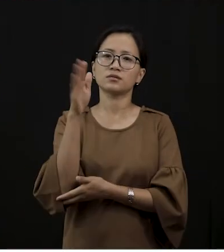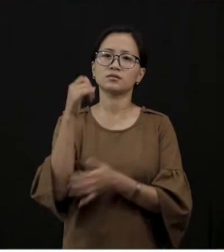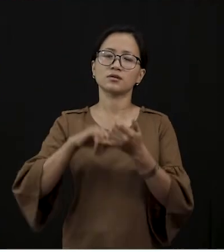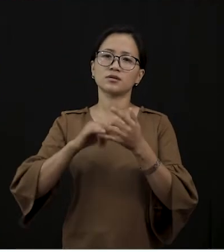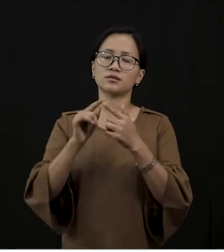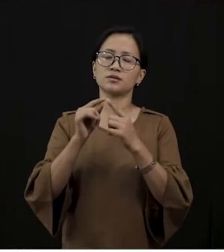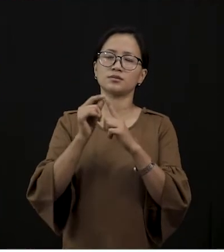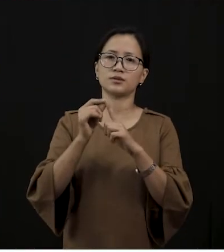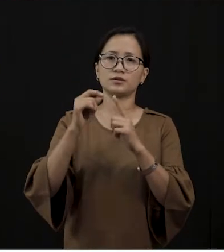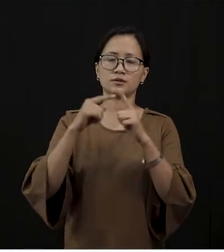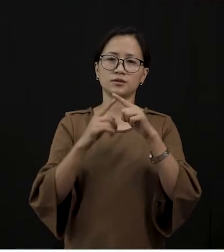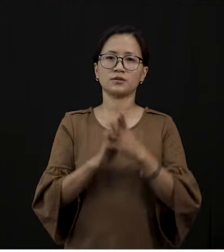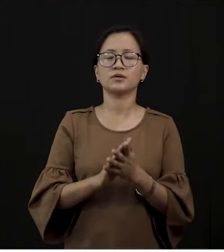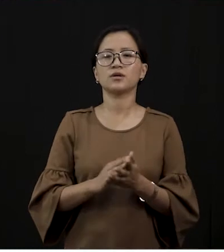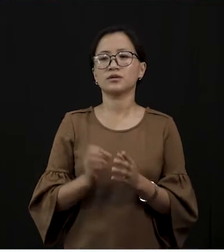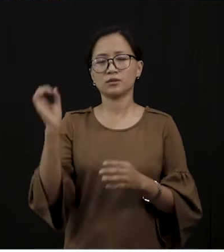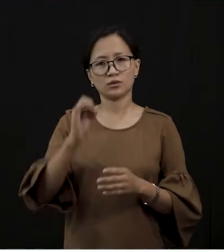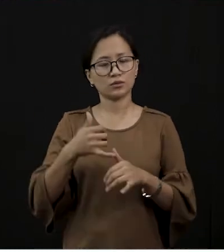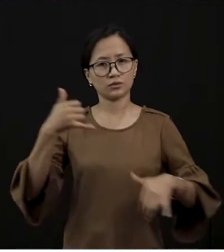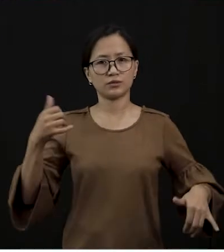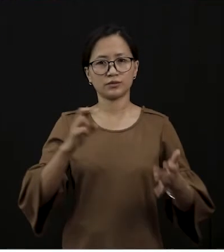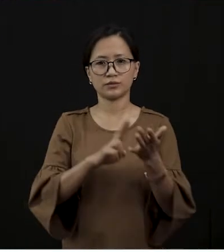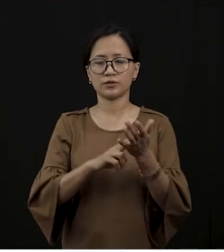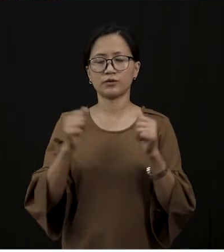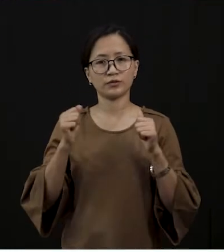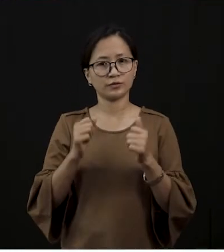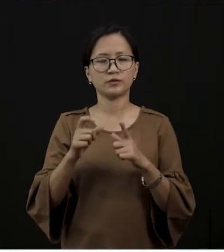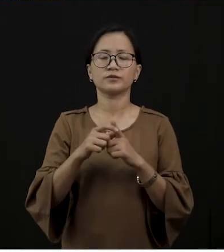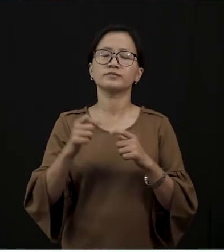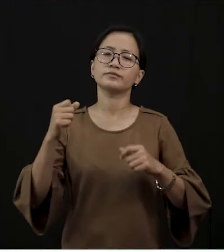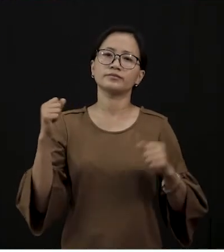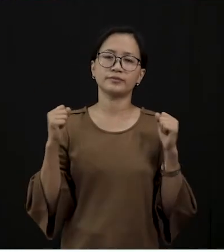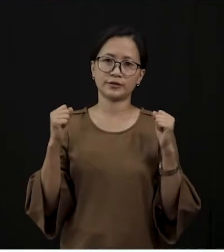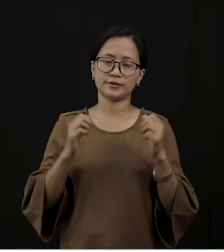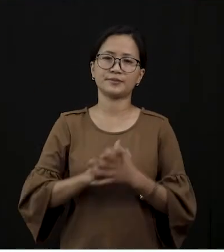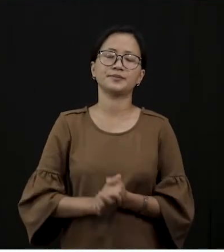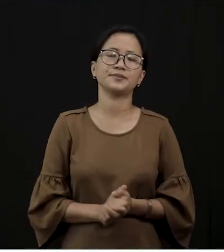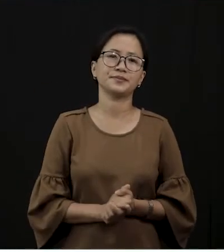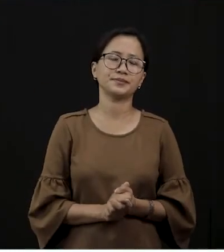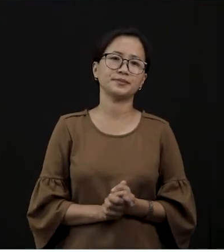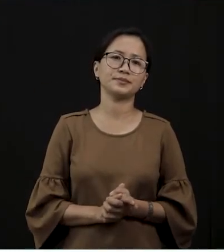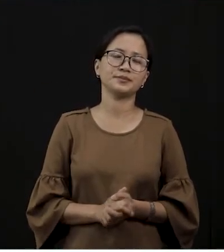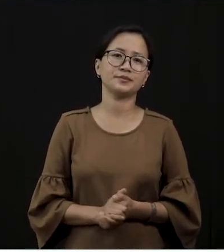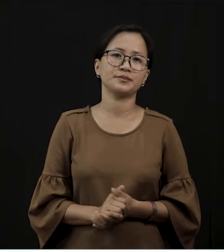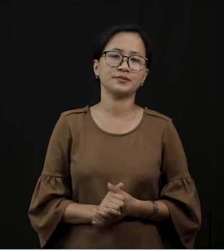September, October, November, December. Okay? Then,